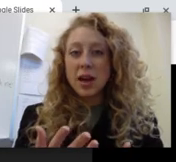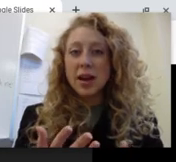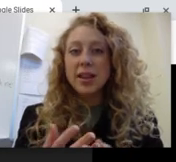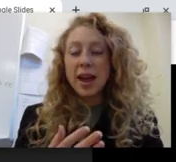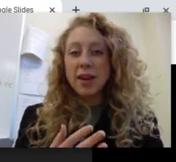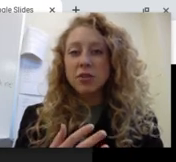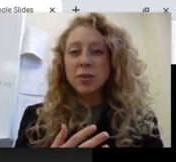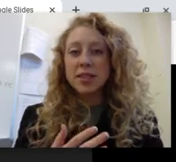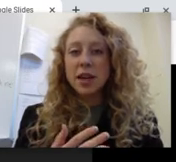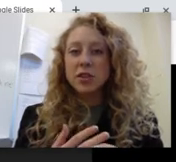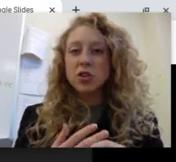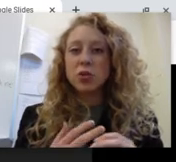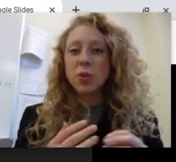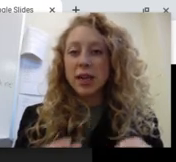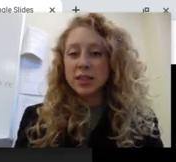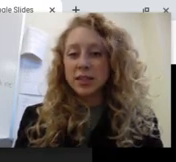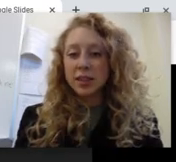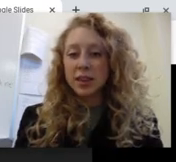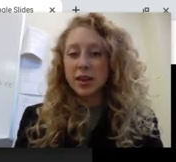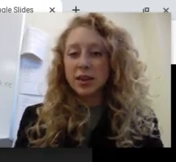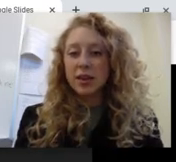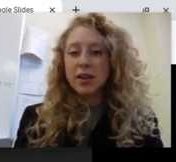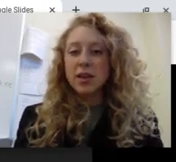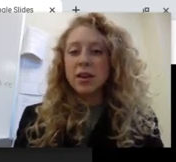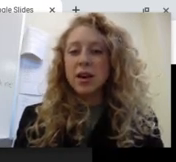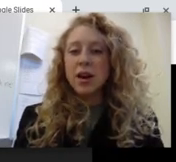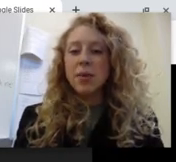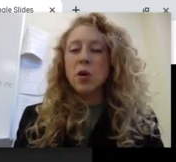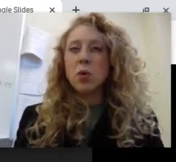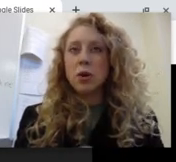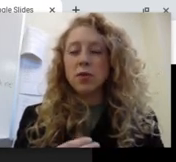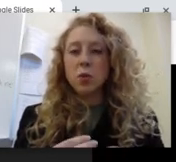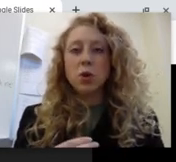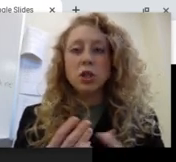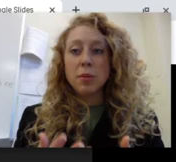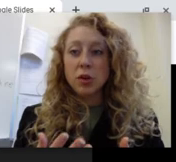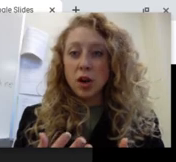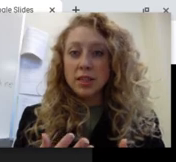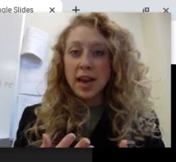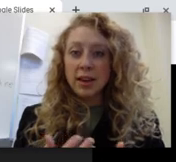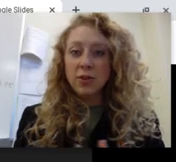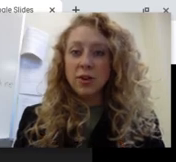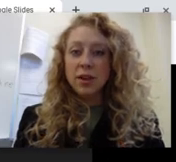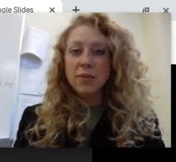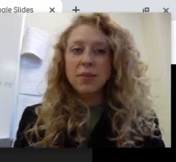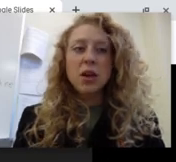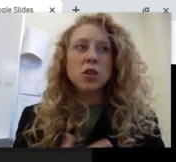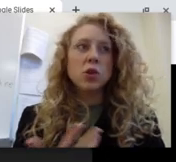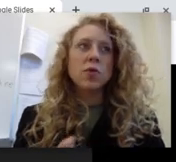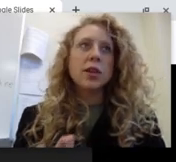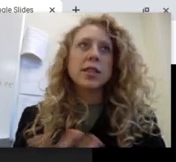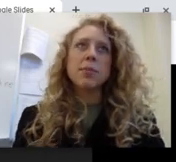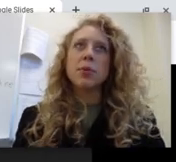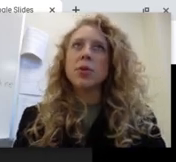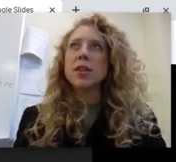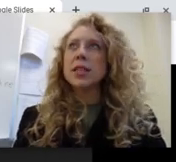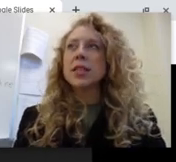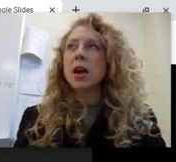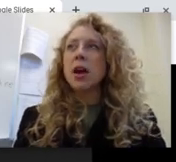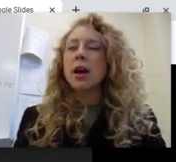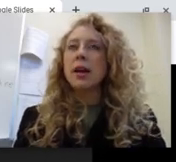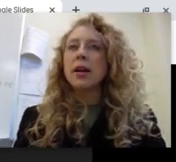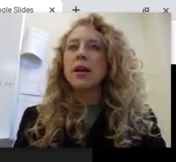a sign, they have to be signed correctly in order for the word to come across accurately. So, for example,